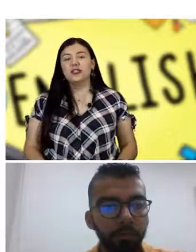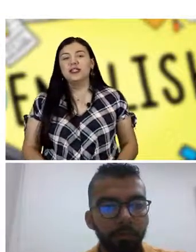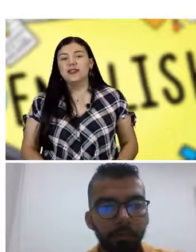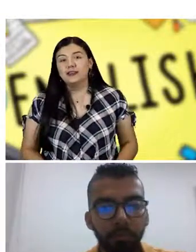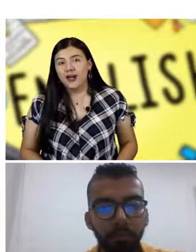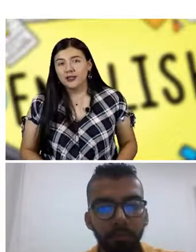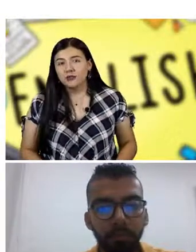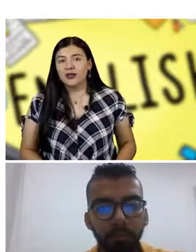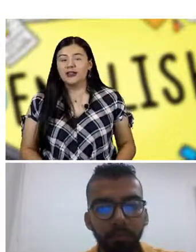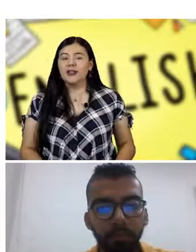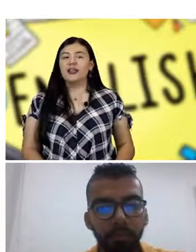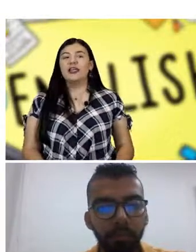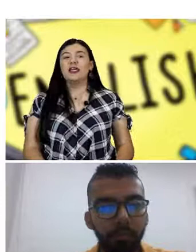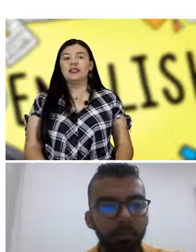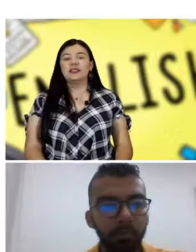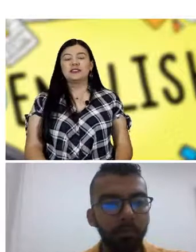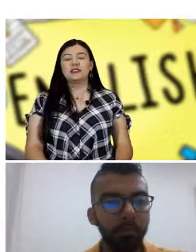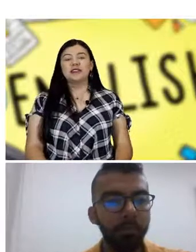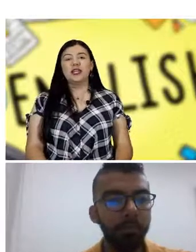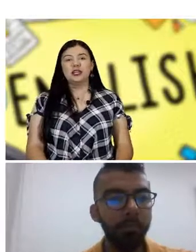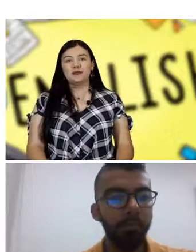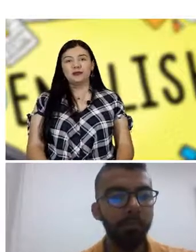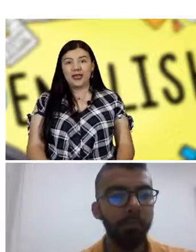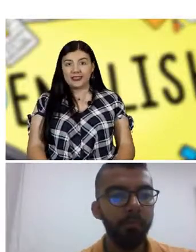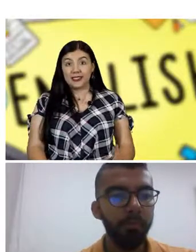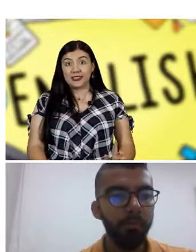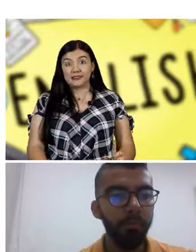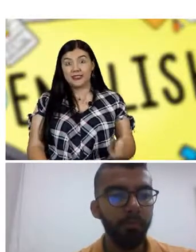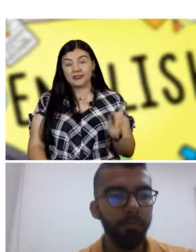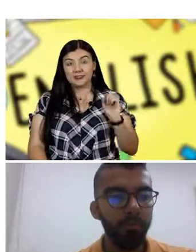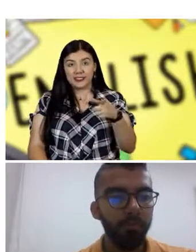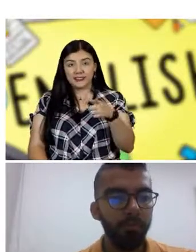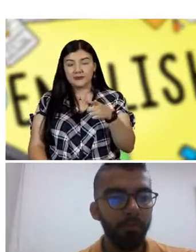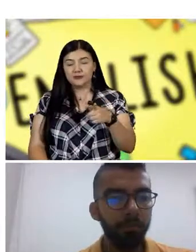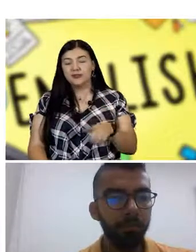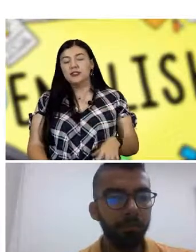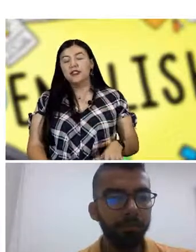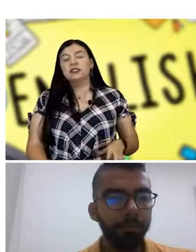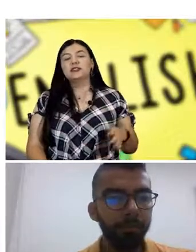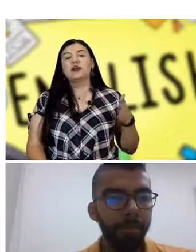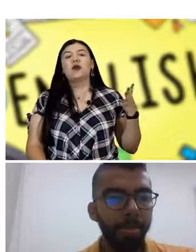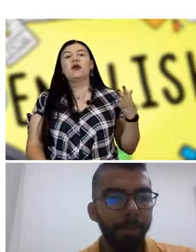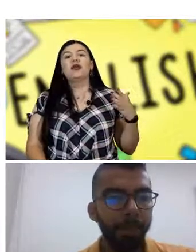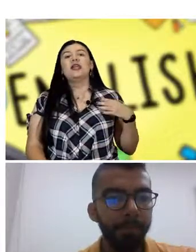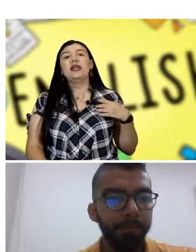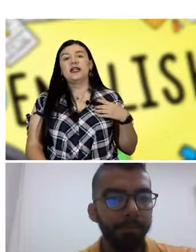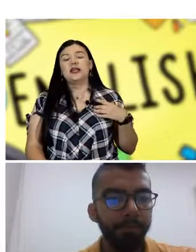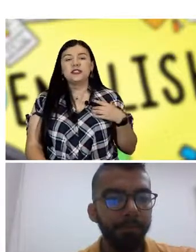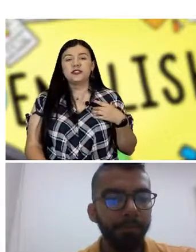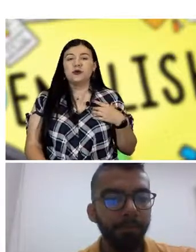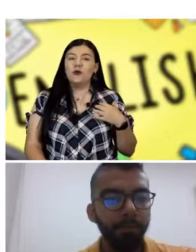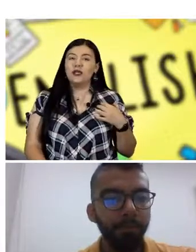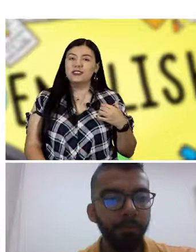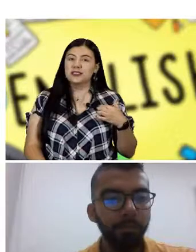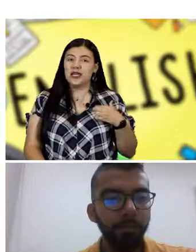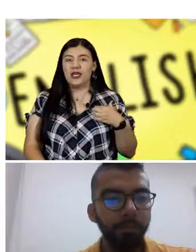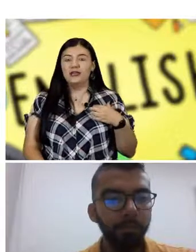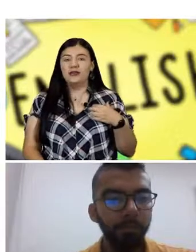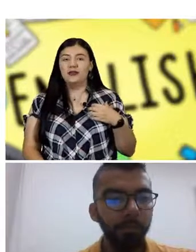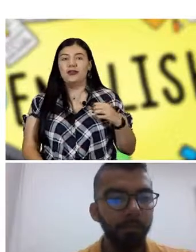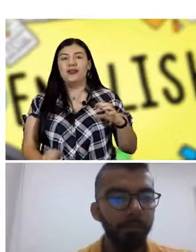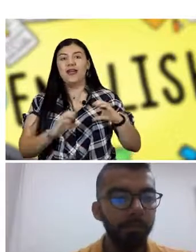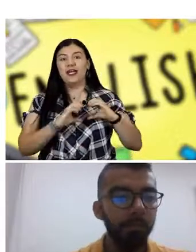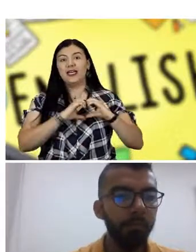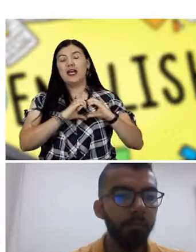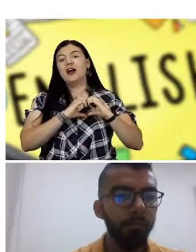corazón, that one, it's named like this. Listen to this. So, in English, we